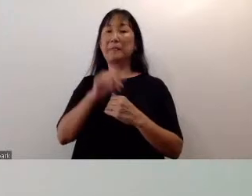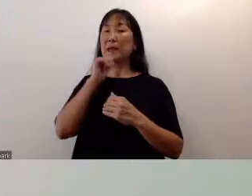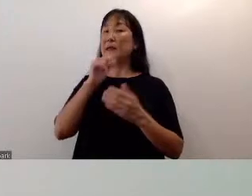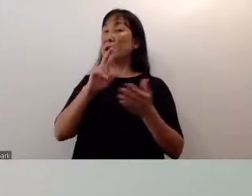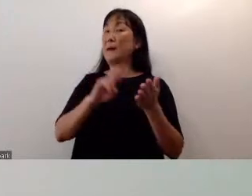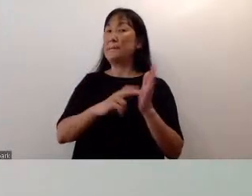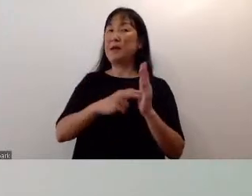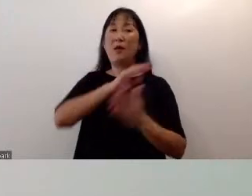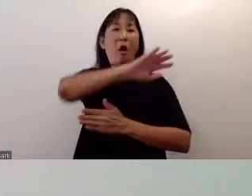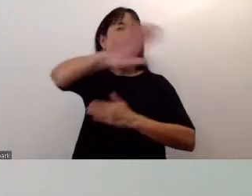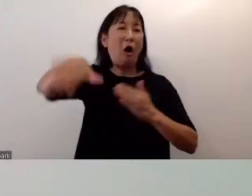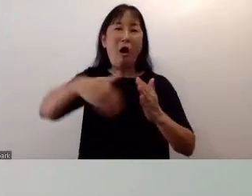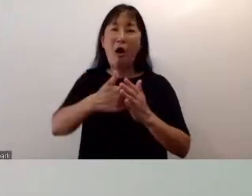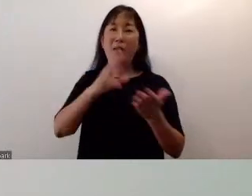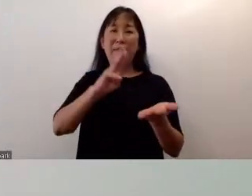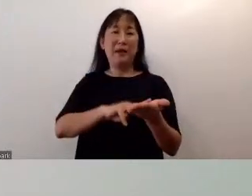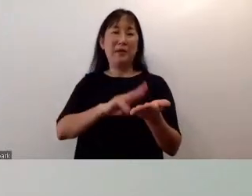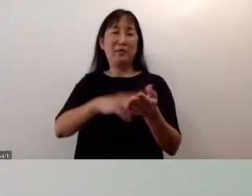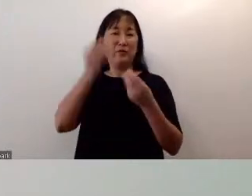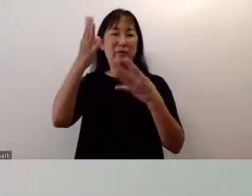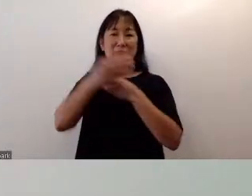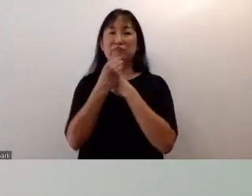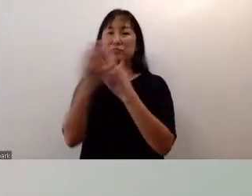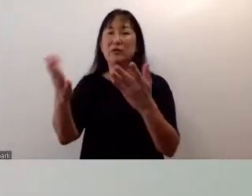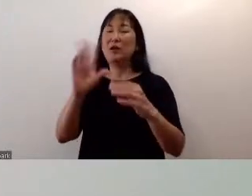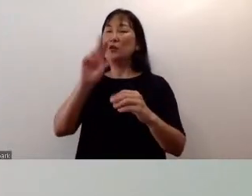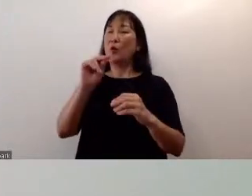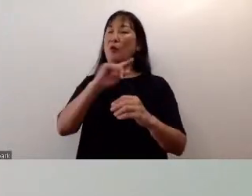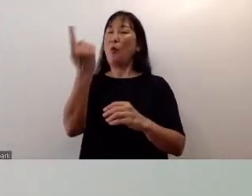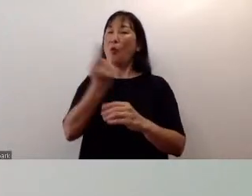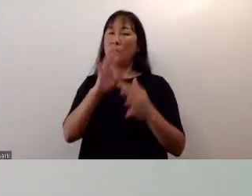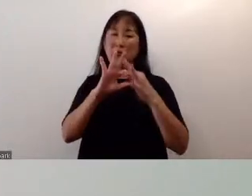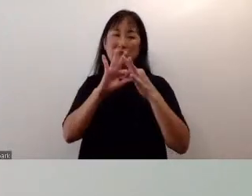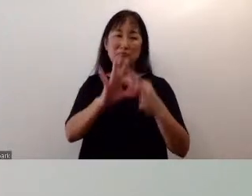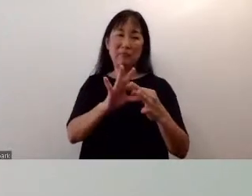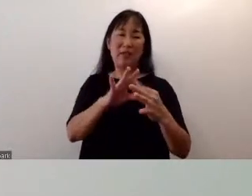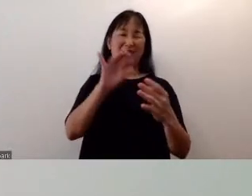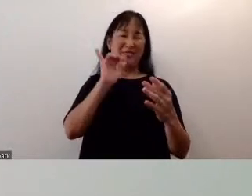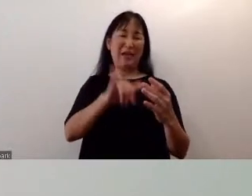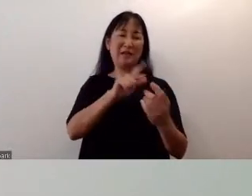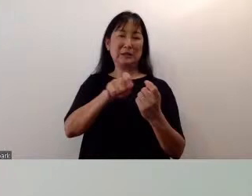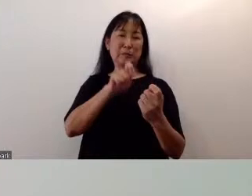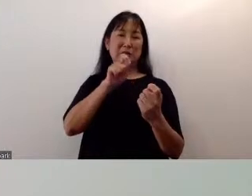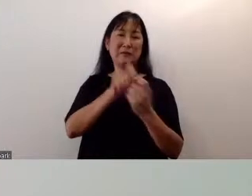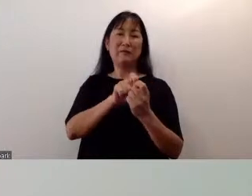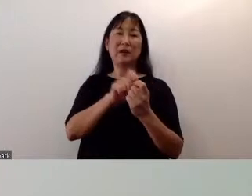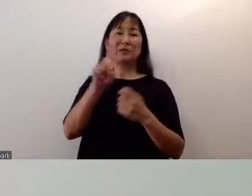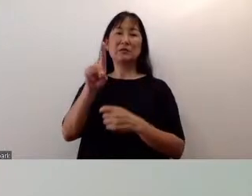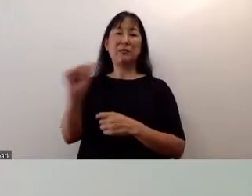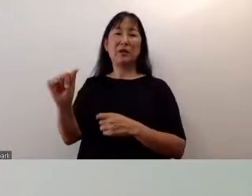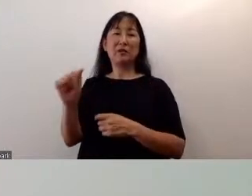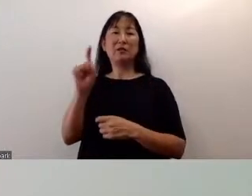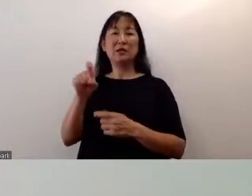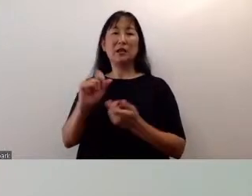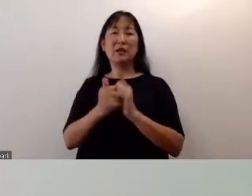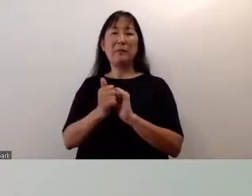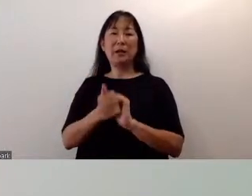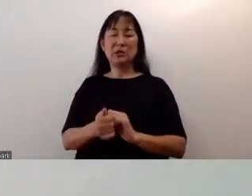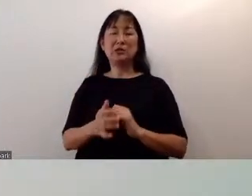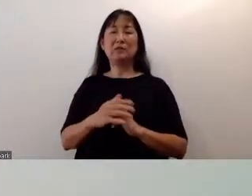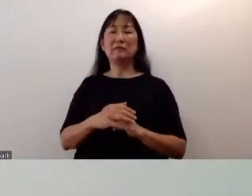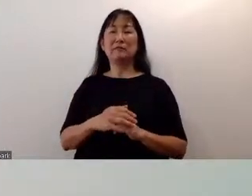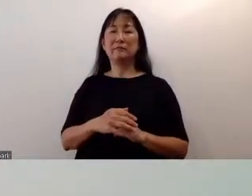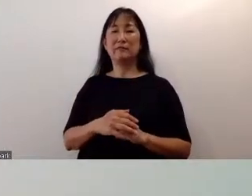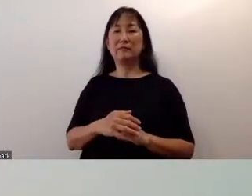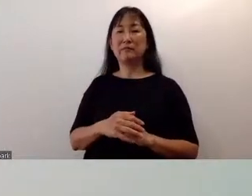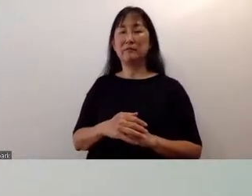that all of your health information is released, but it's whatever you're indicating you are needing accommodation for in that particular health